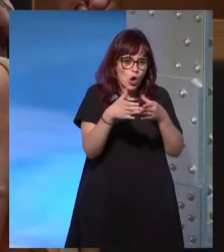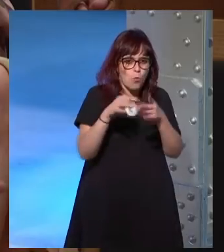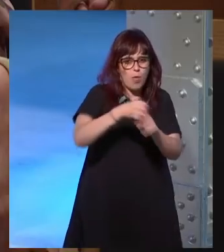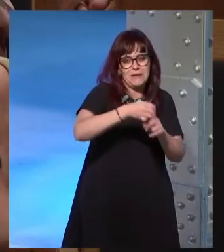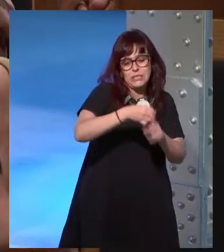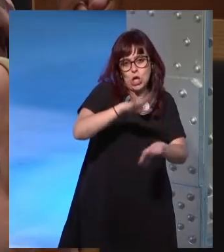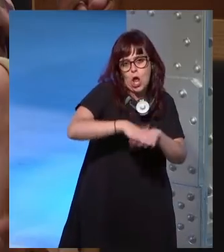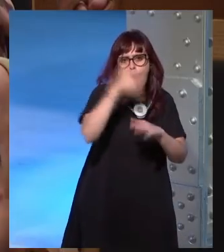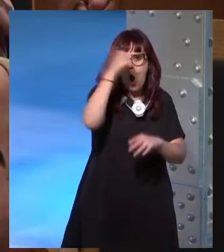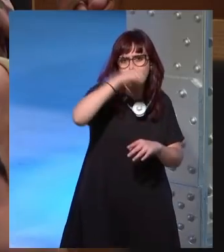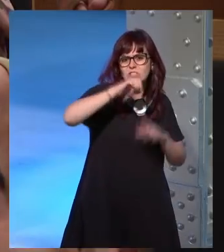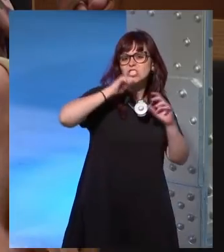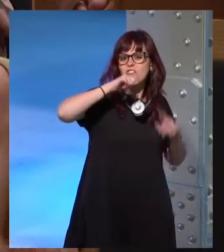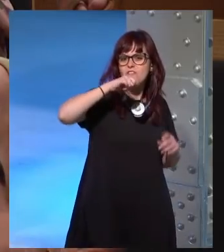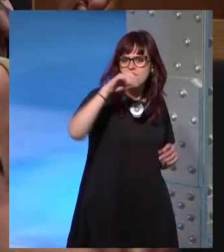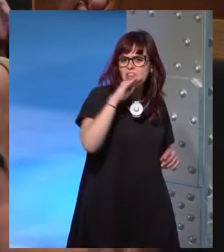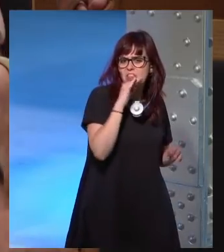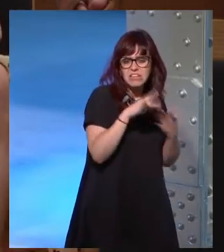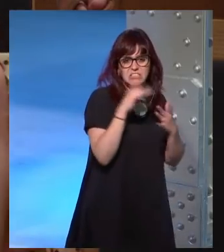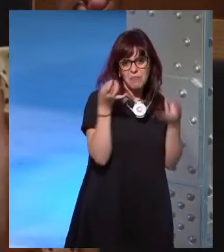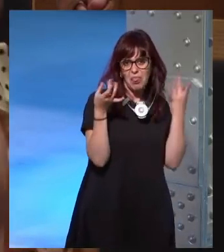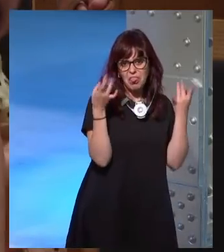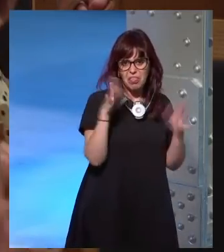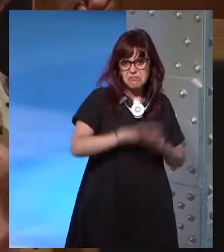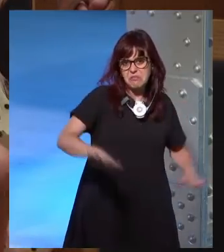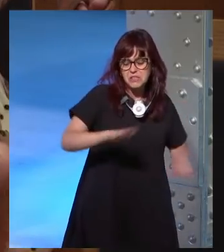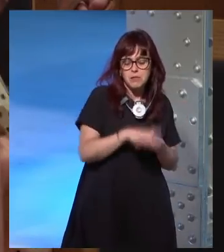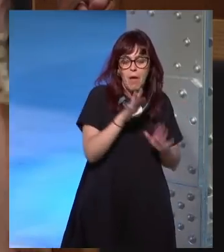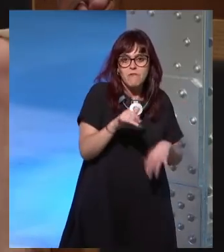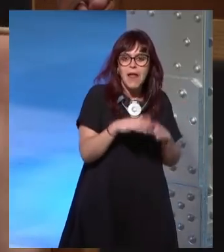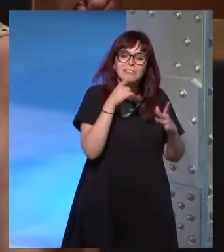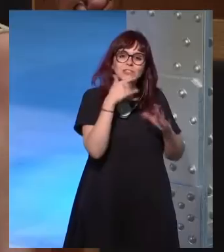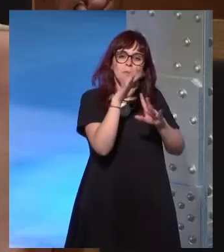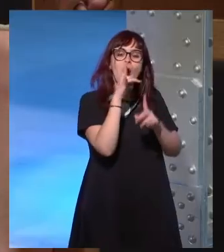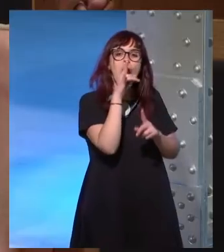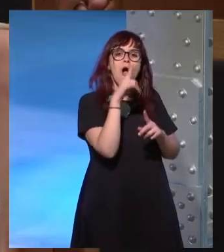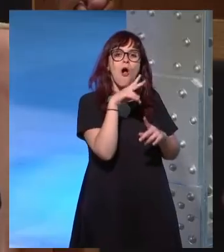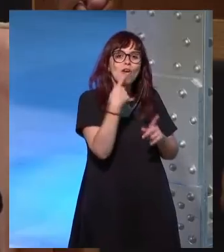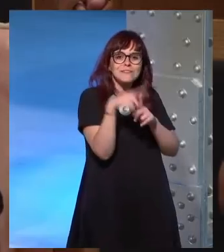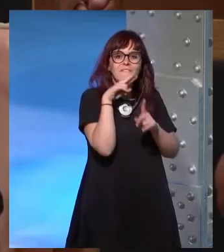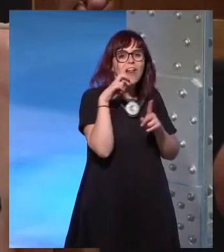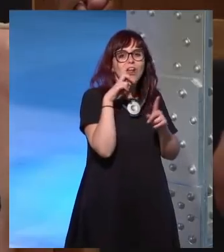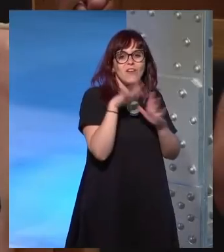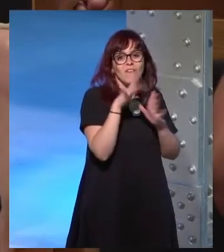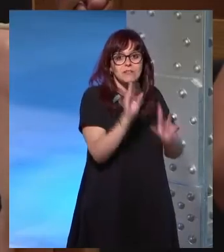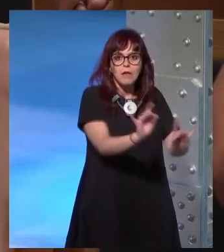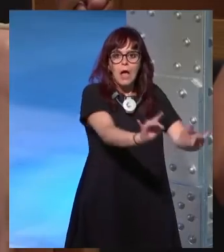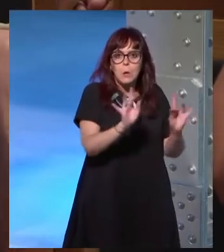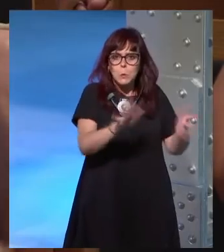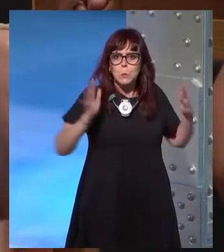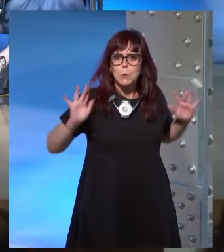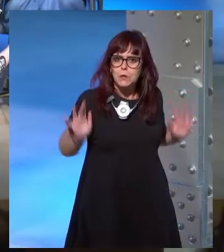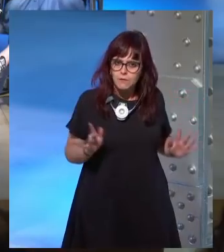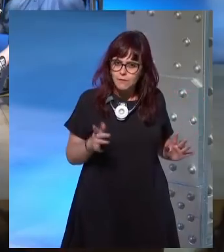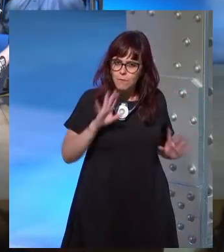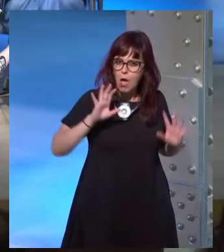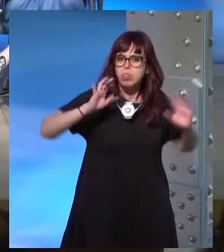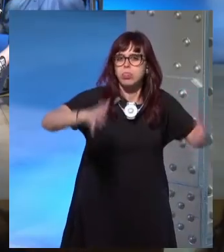being a fan that is in the hands of men who are angry, who don't want others to touch their